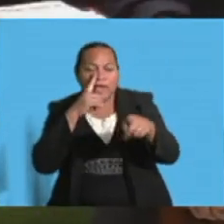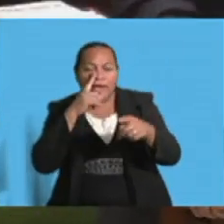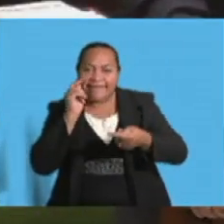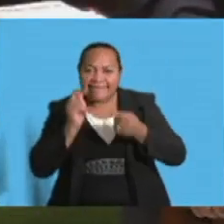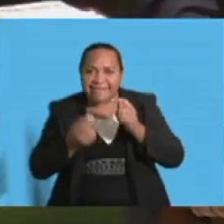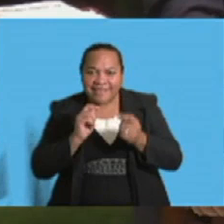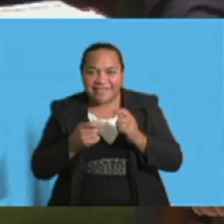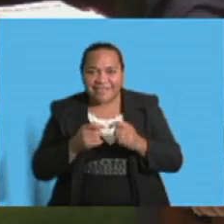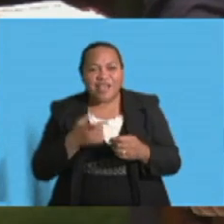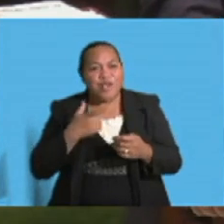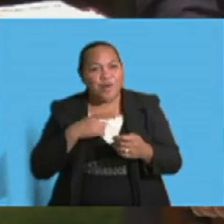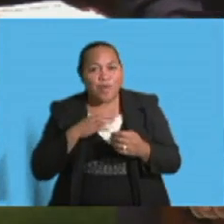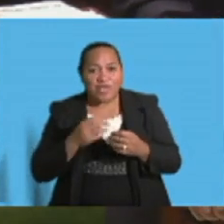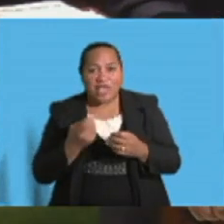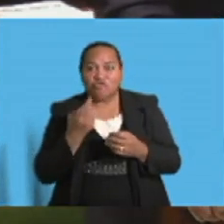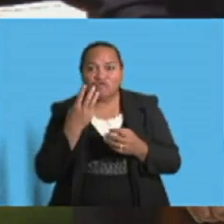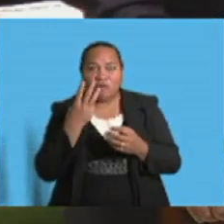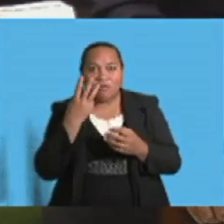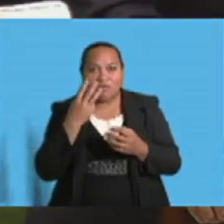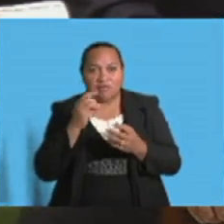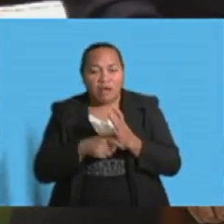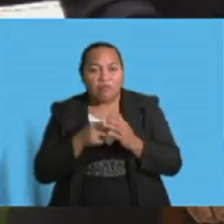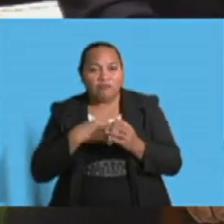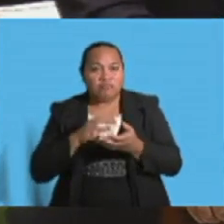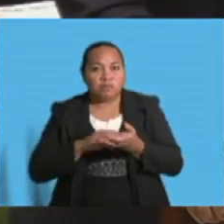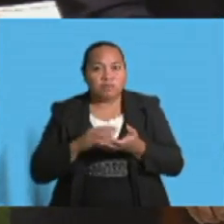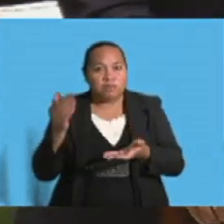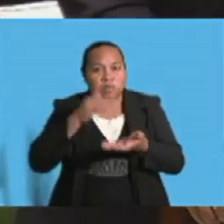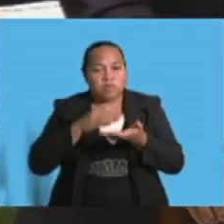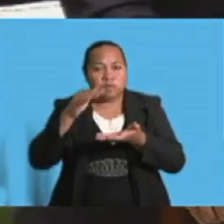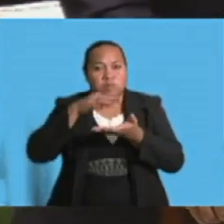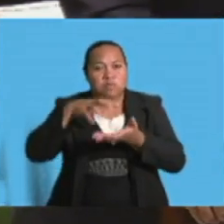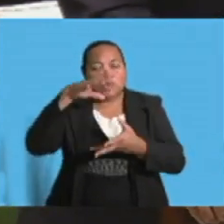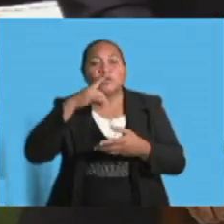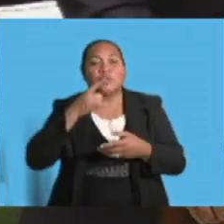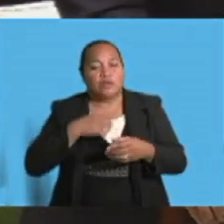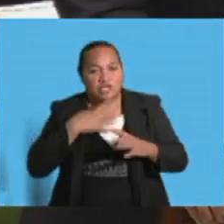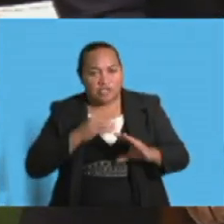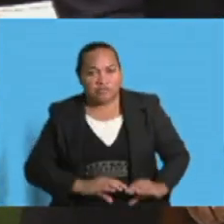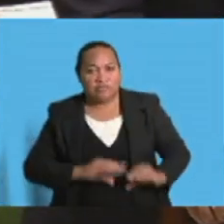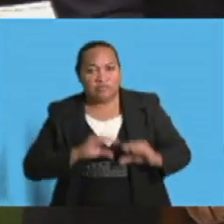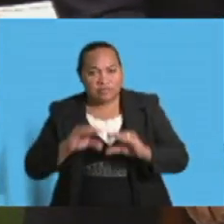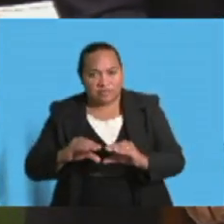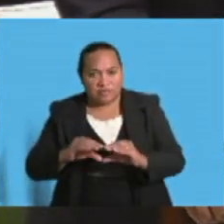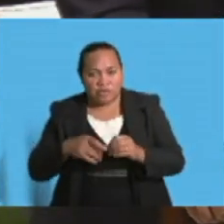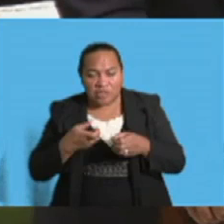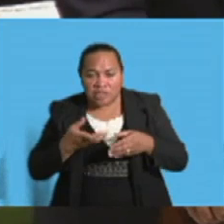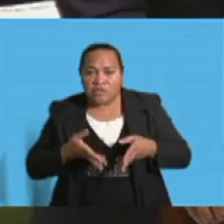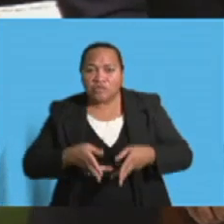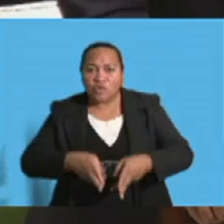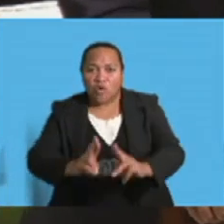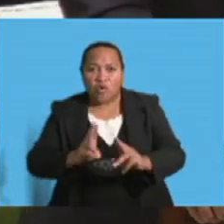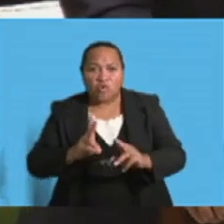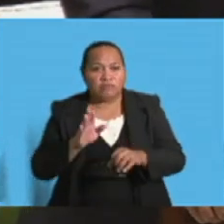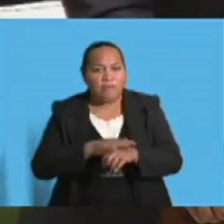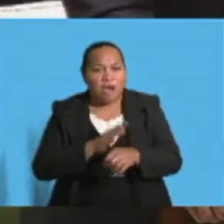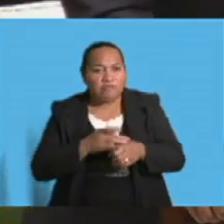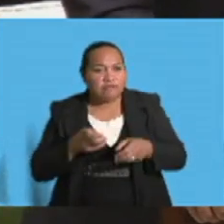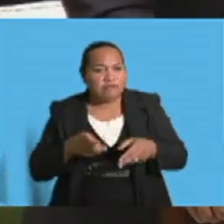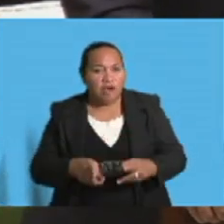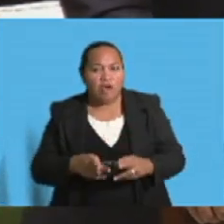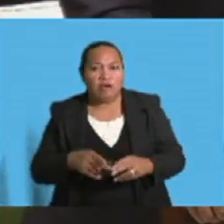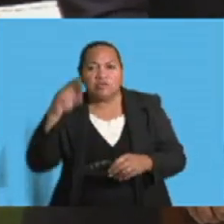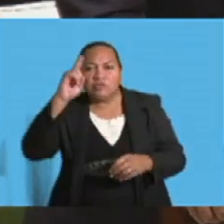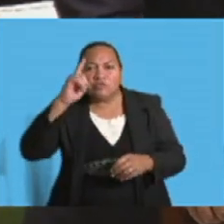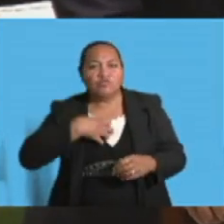managed to almost triple our tax revenues and undertake bold strategic investments in modernizing our roads, expanding access to water and